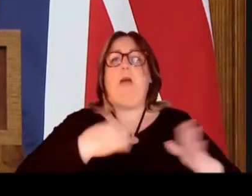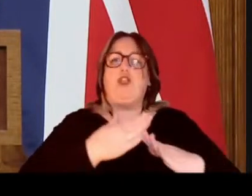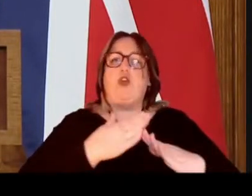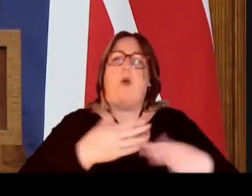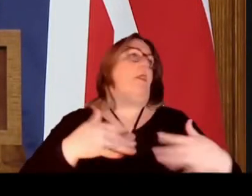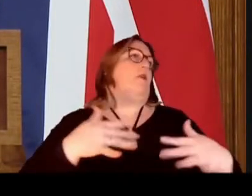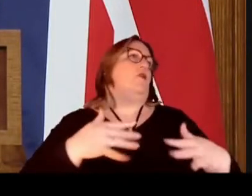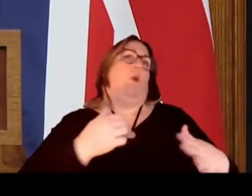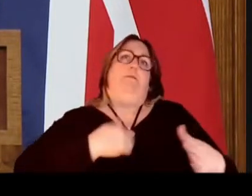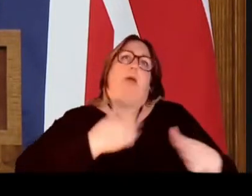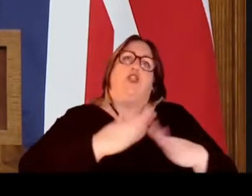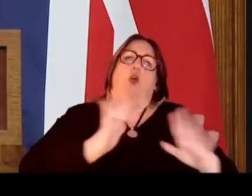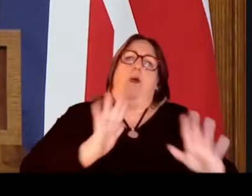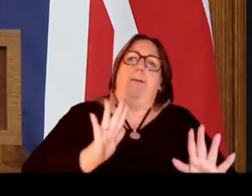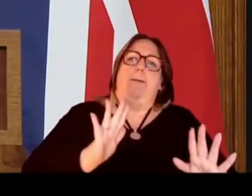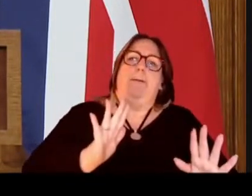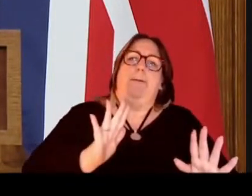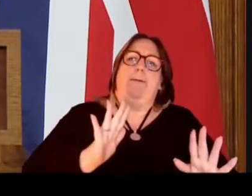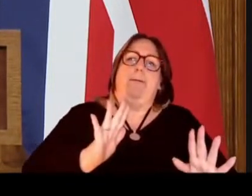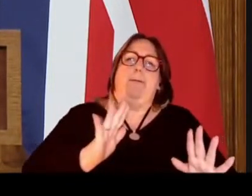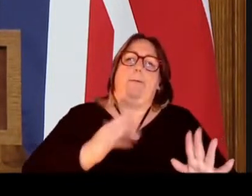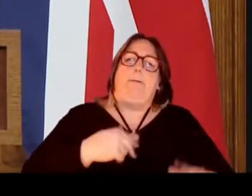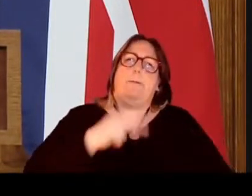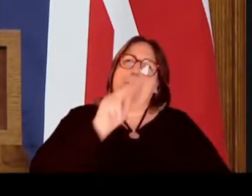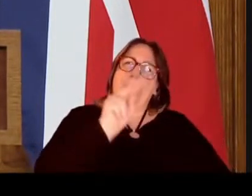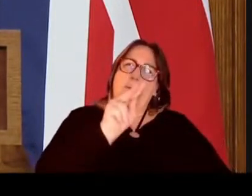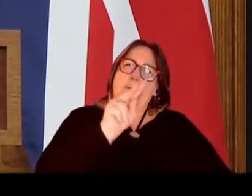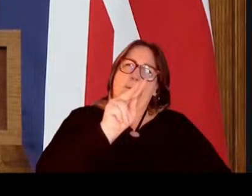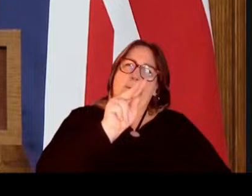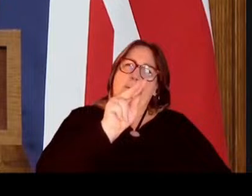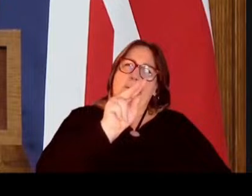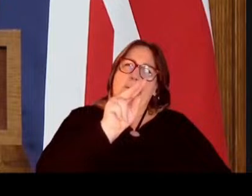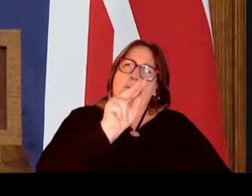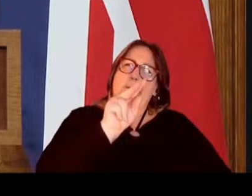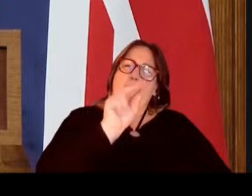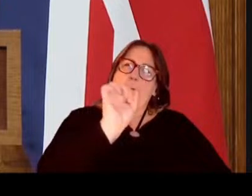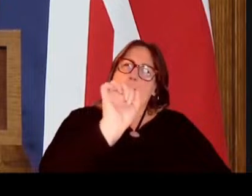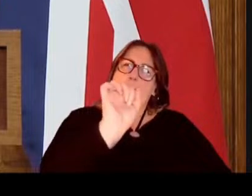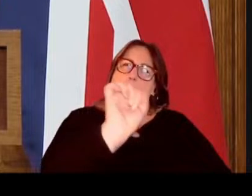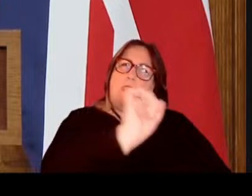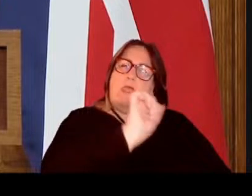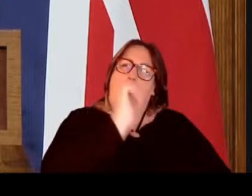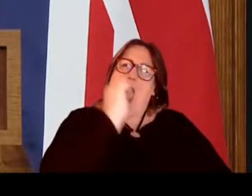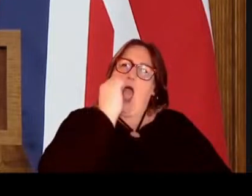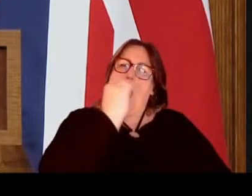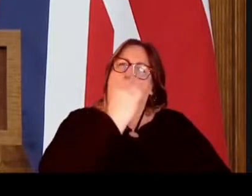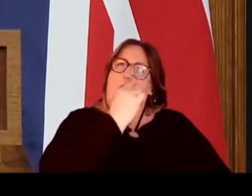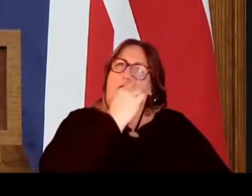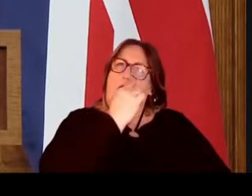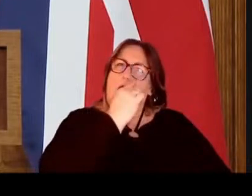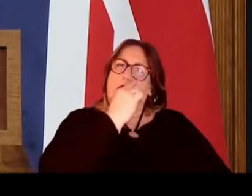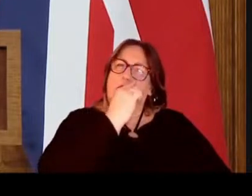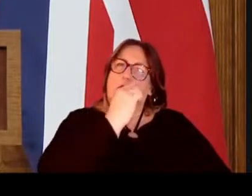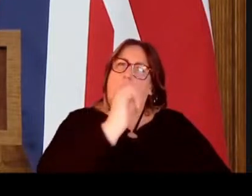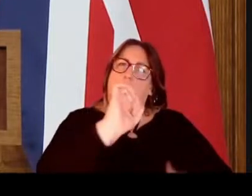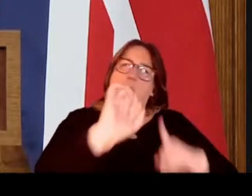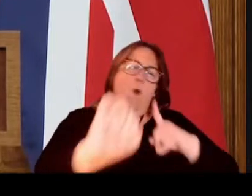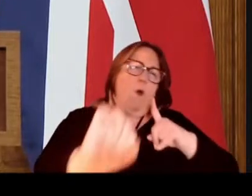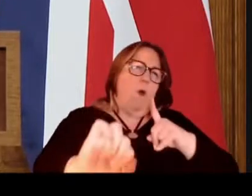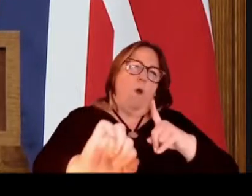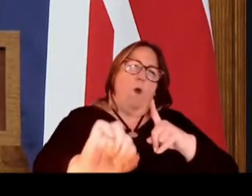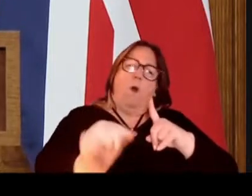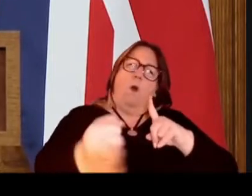see in their eyes the impact it had had on them, what they had to deal with, what they had to see, how they endured